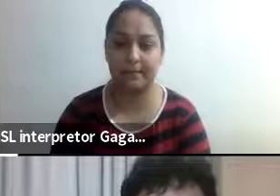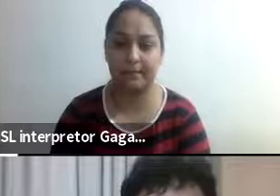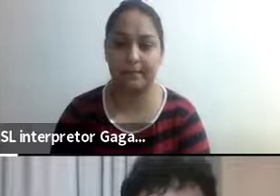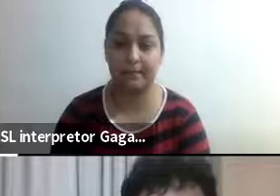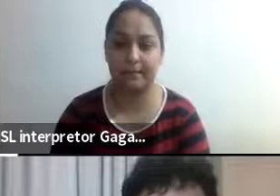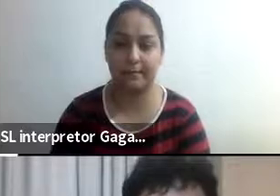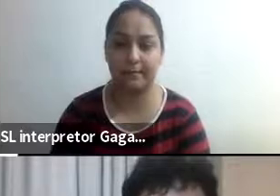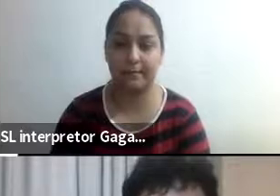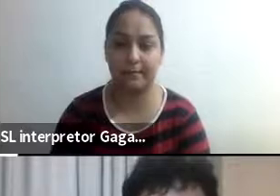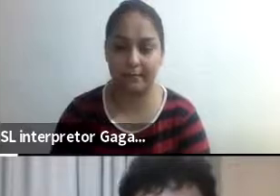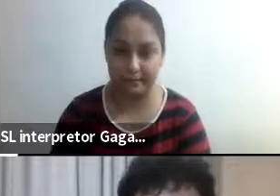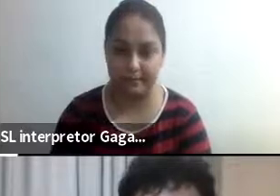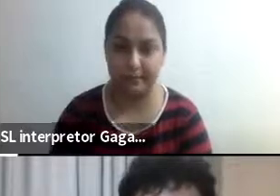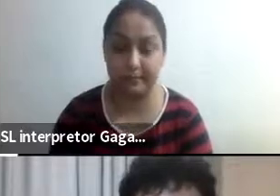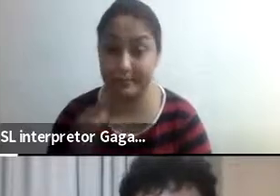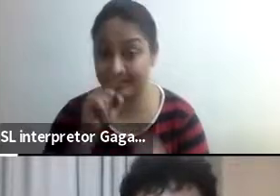This is